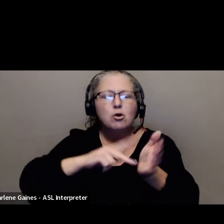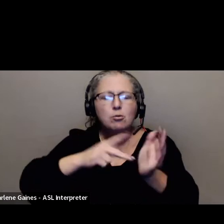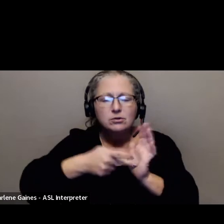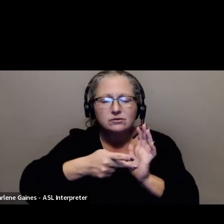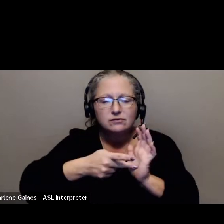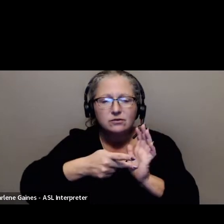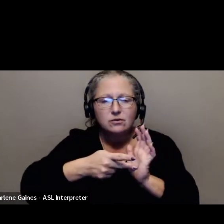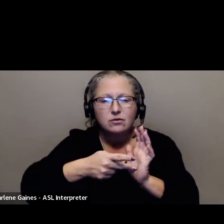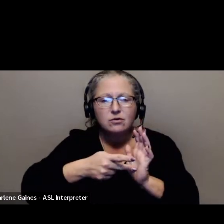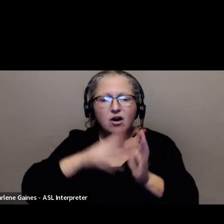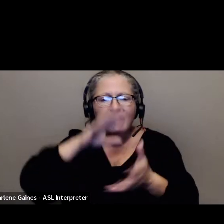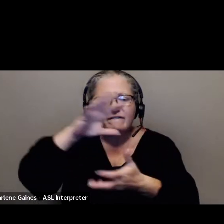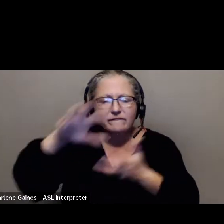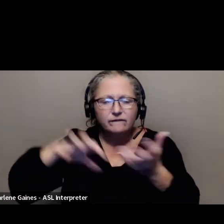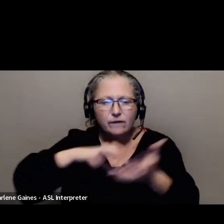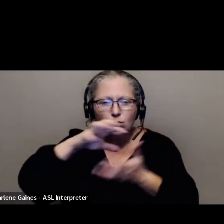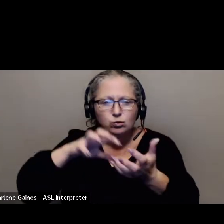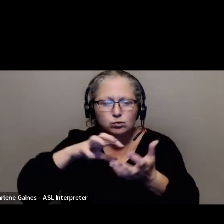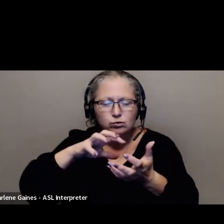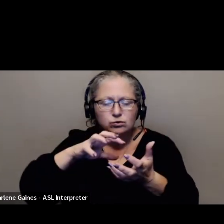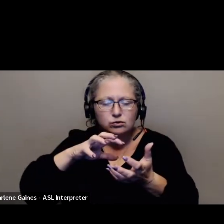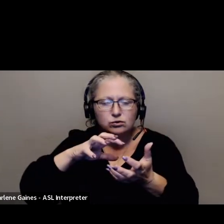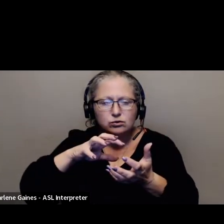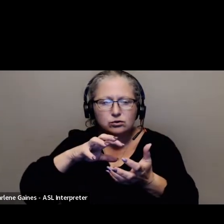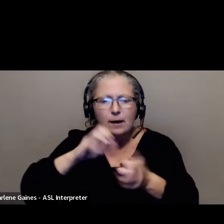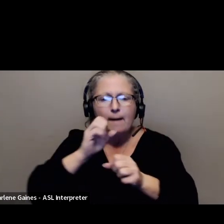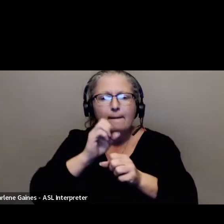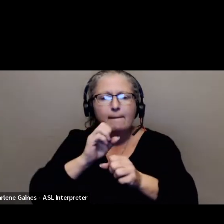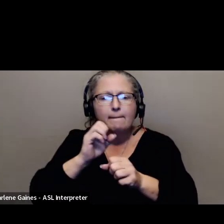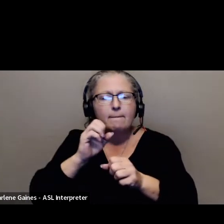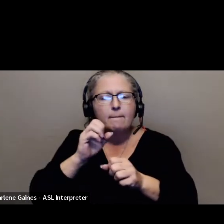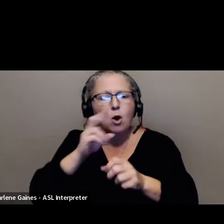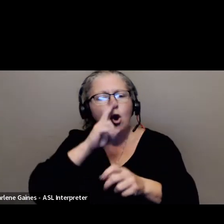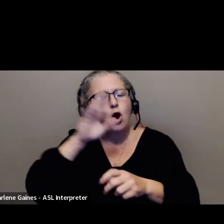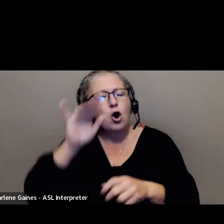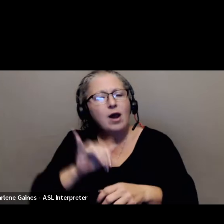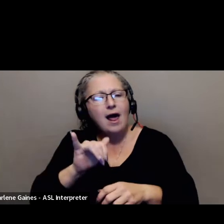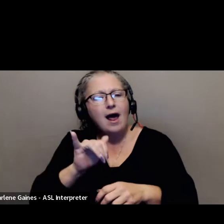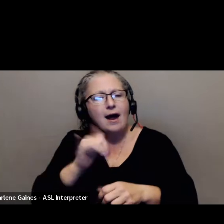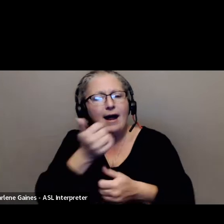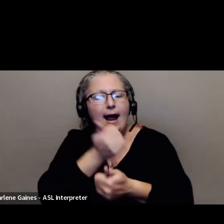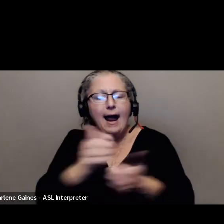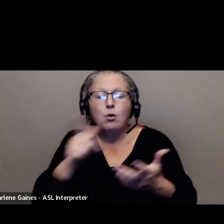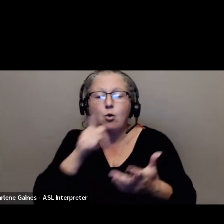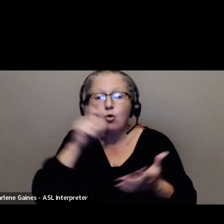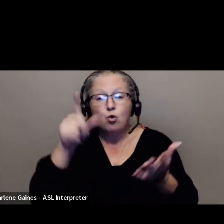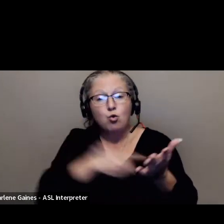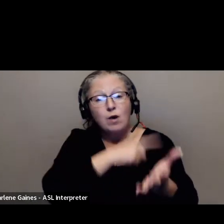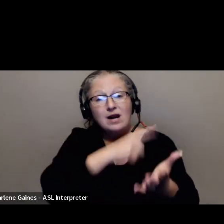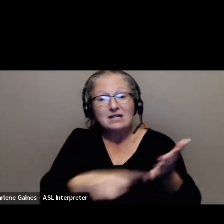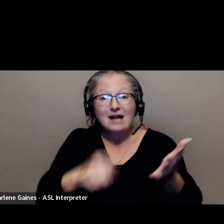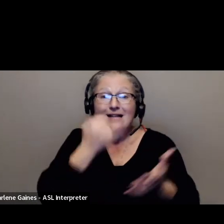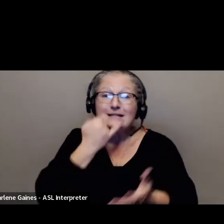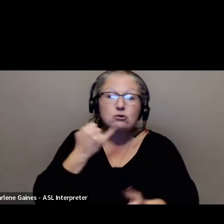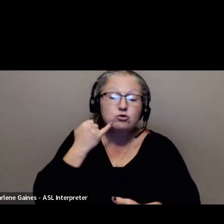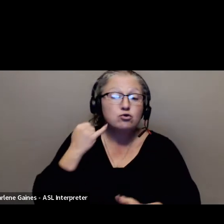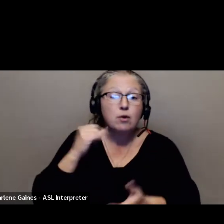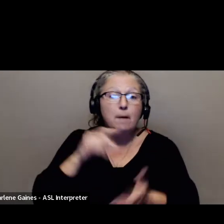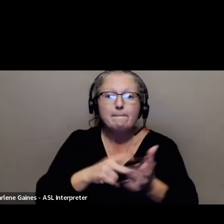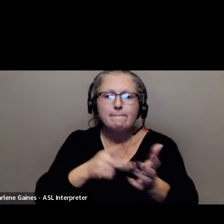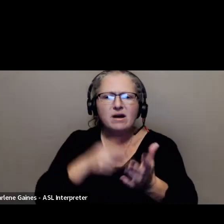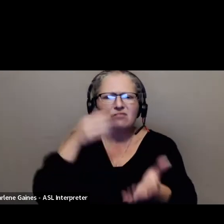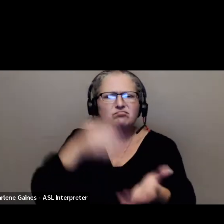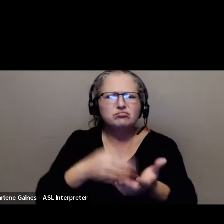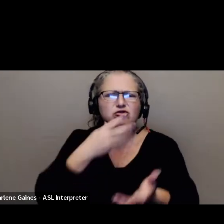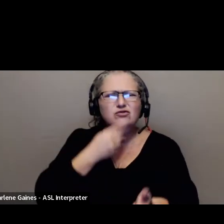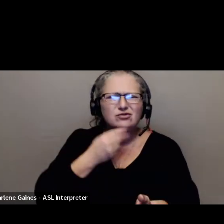purposefully confuse the matter, to make it out that anybody who criticizes the state of Israel is anti-Semitic.